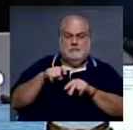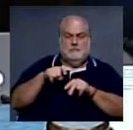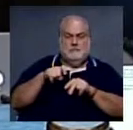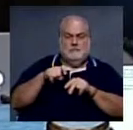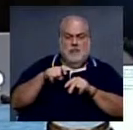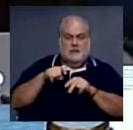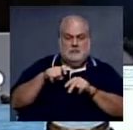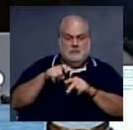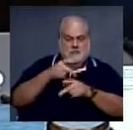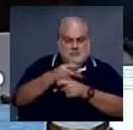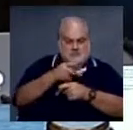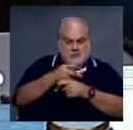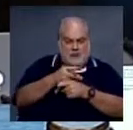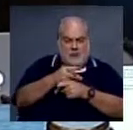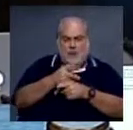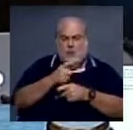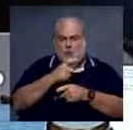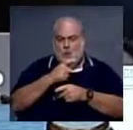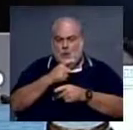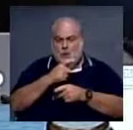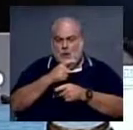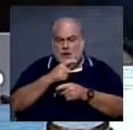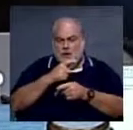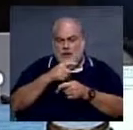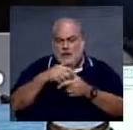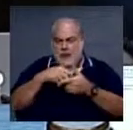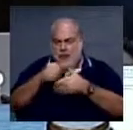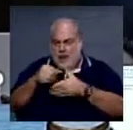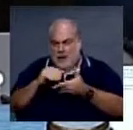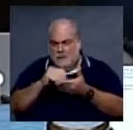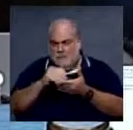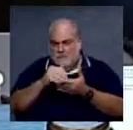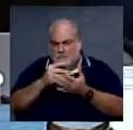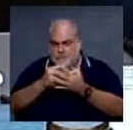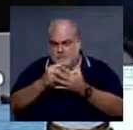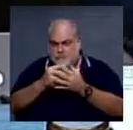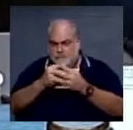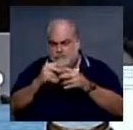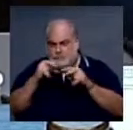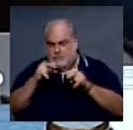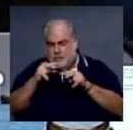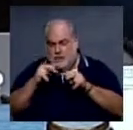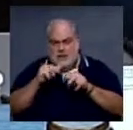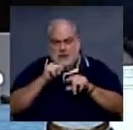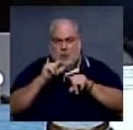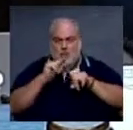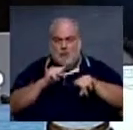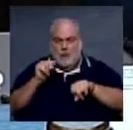ton of parolees here that are not reporting in an inordinate amount, and